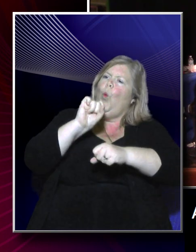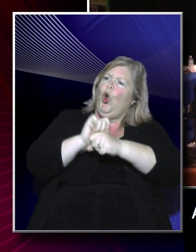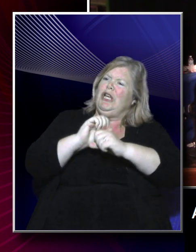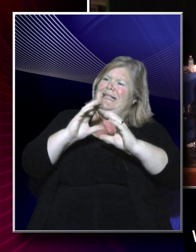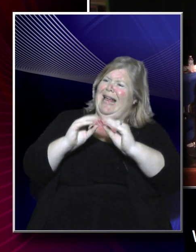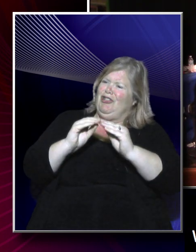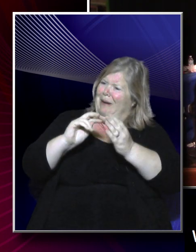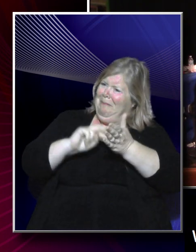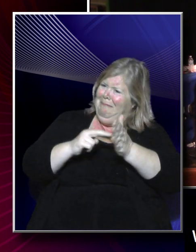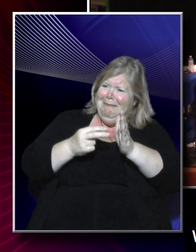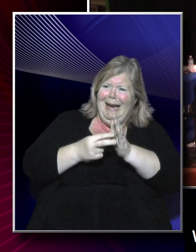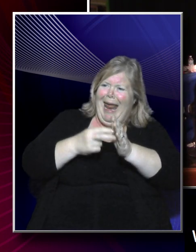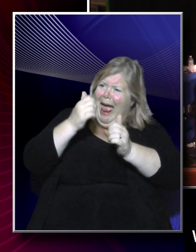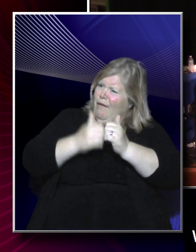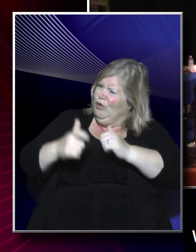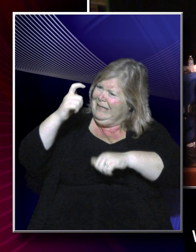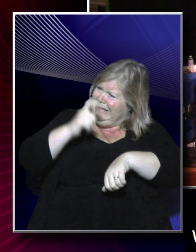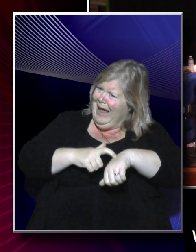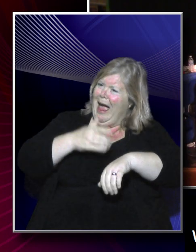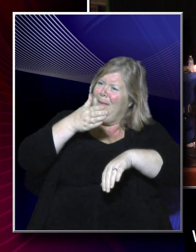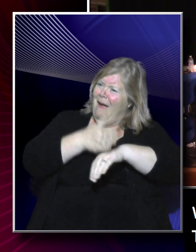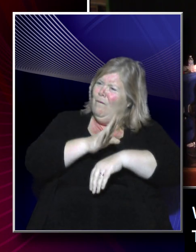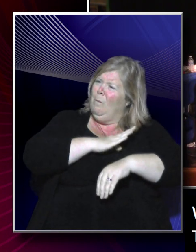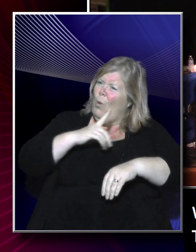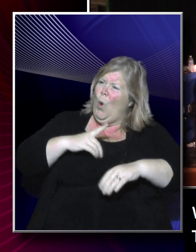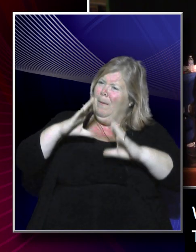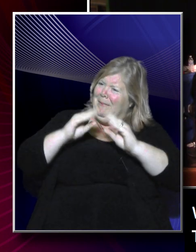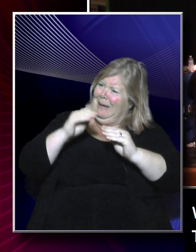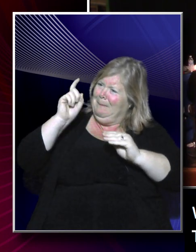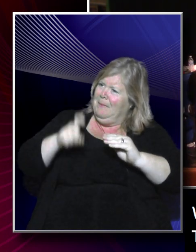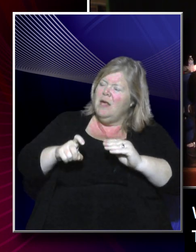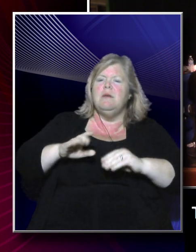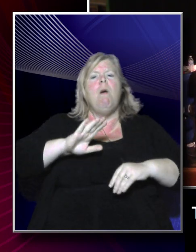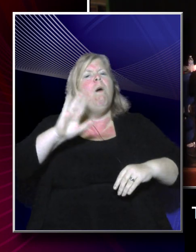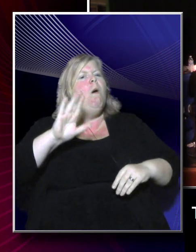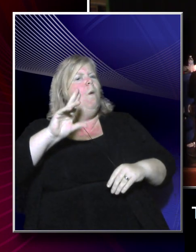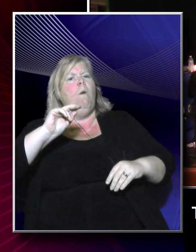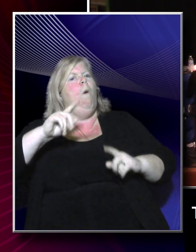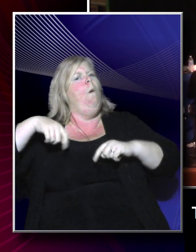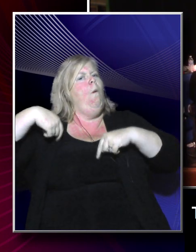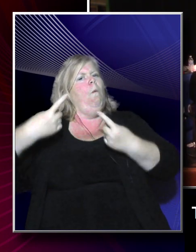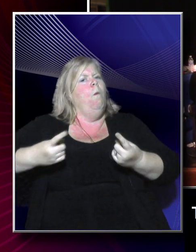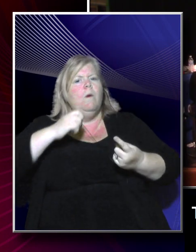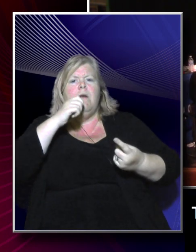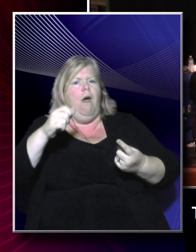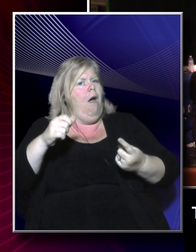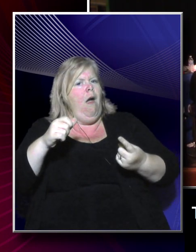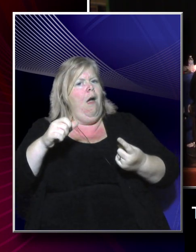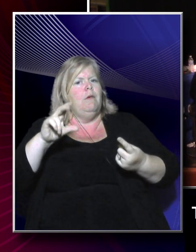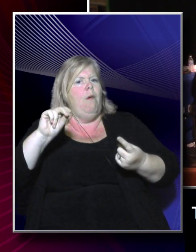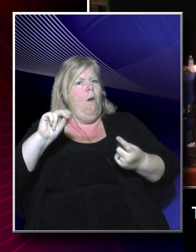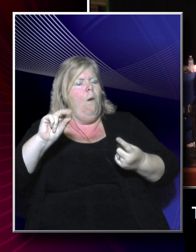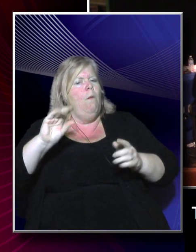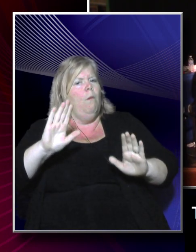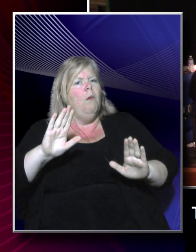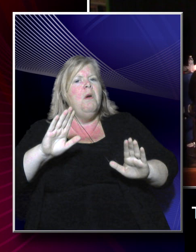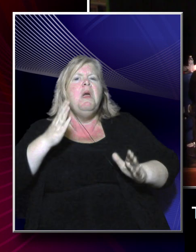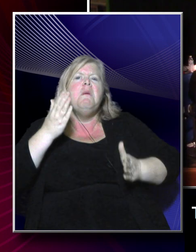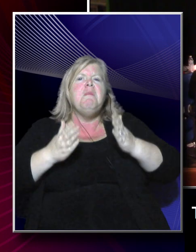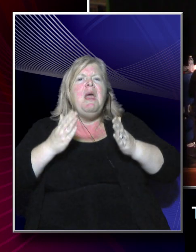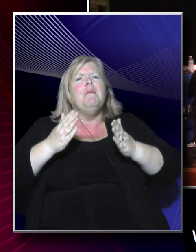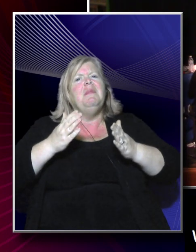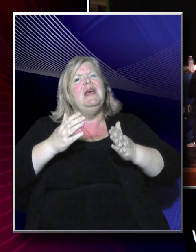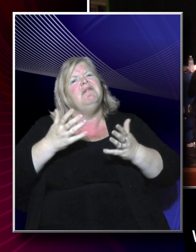every meeting? We have a work session after the board meeting? No, we have generally not done that. We've okay, been but- doing it about every